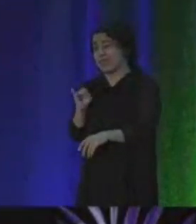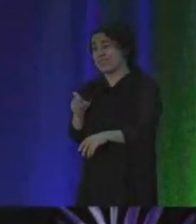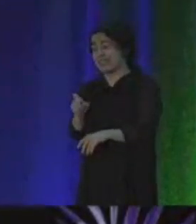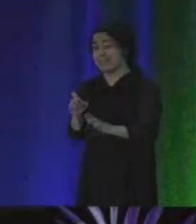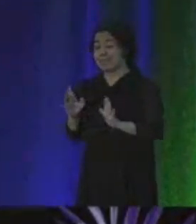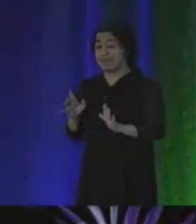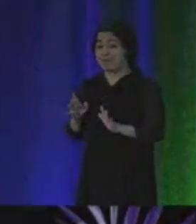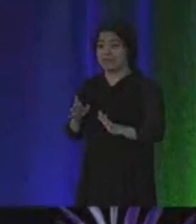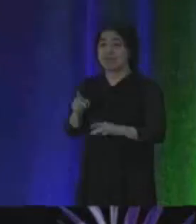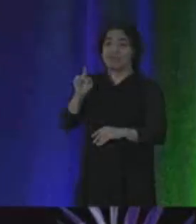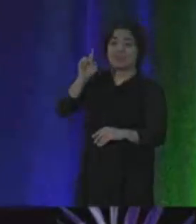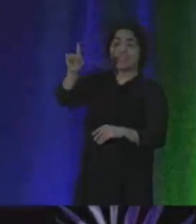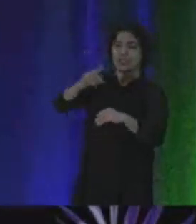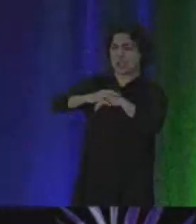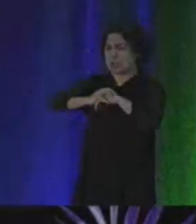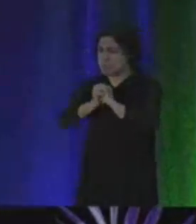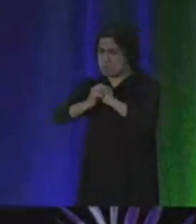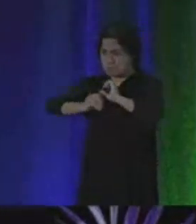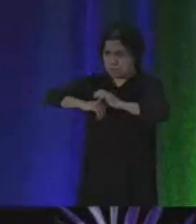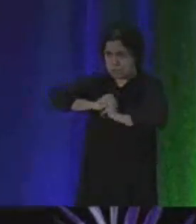Kent's back there cracking his knuckles.